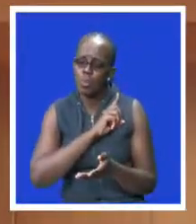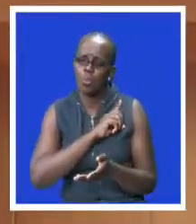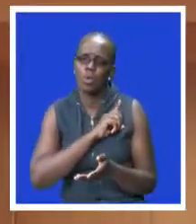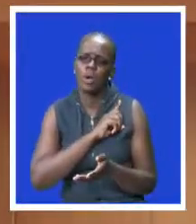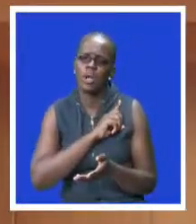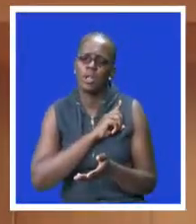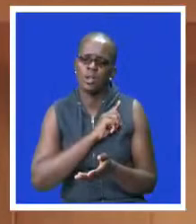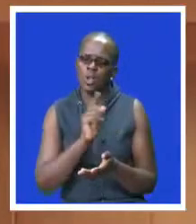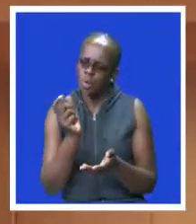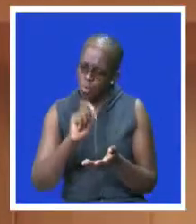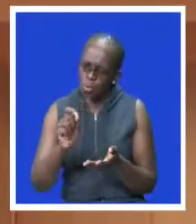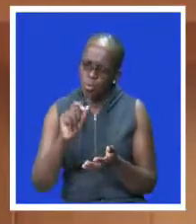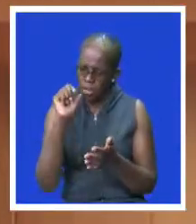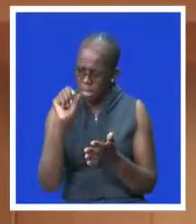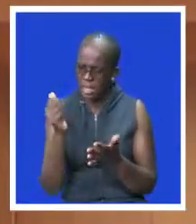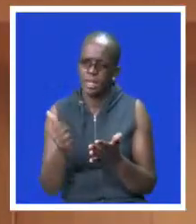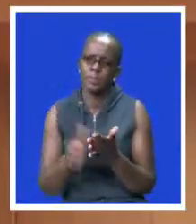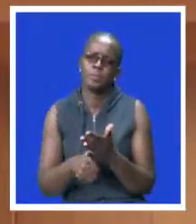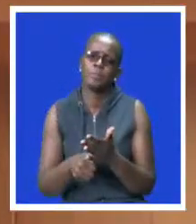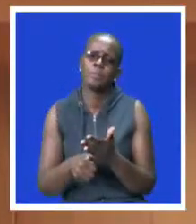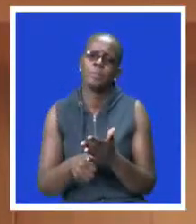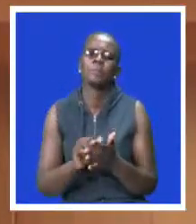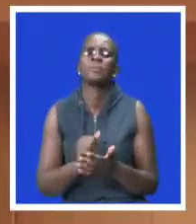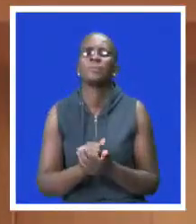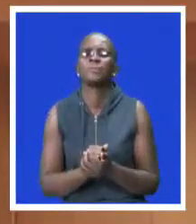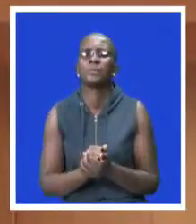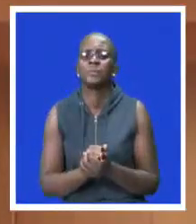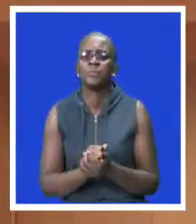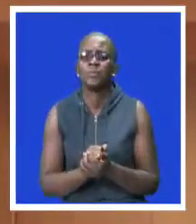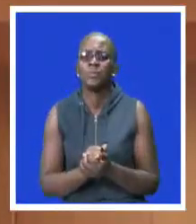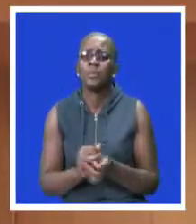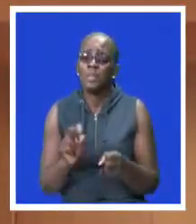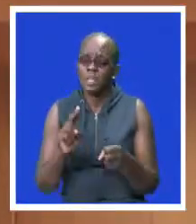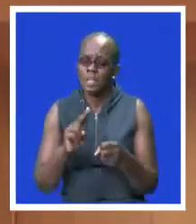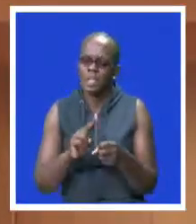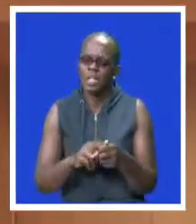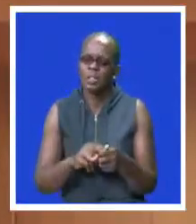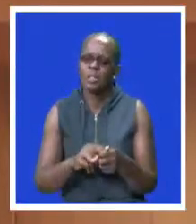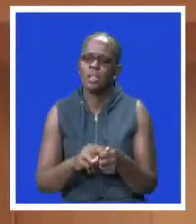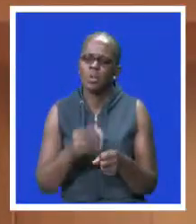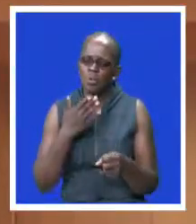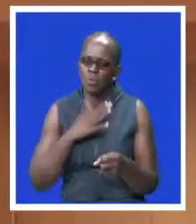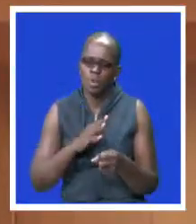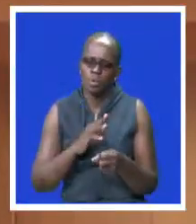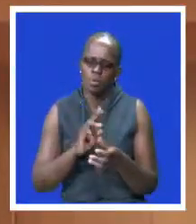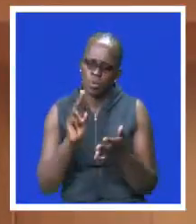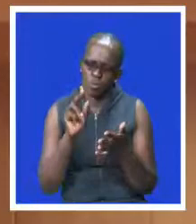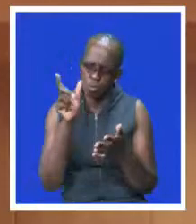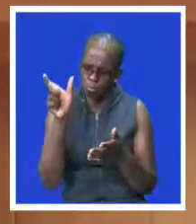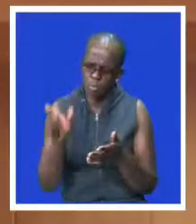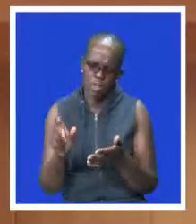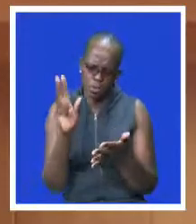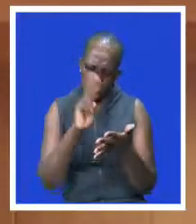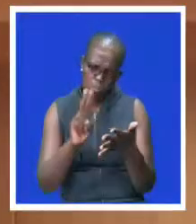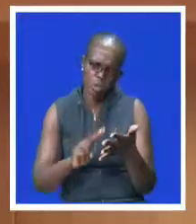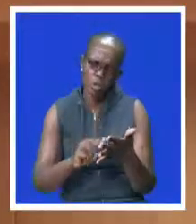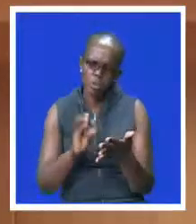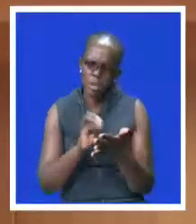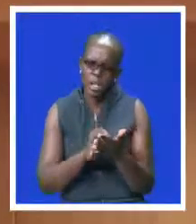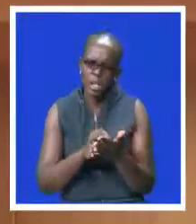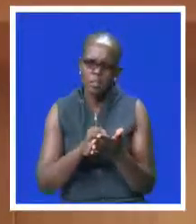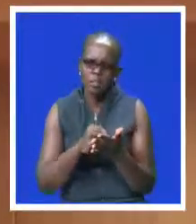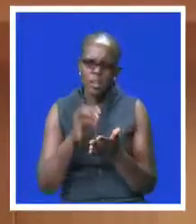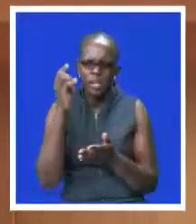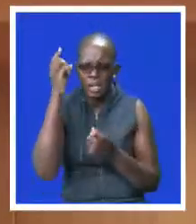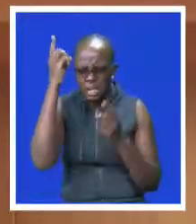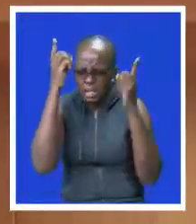in them. They have to carry the purpose of writing on that particular day. The reader needs to have an idea of what to